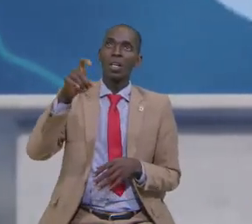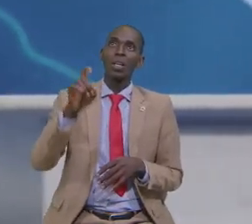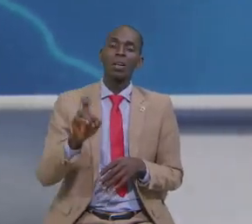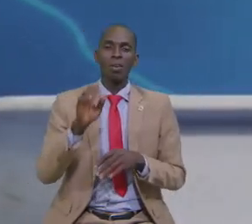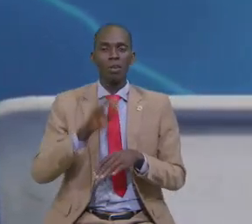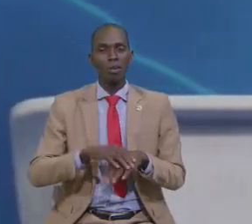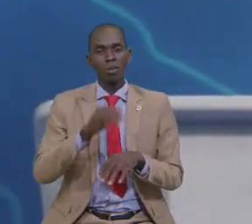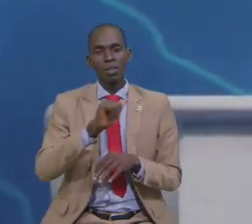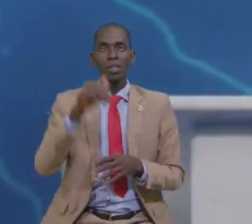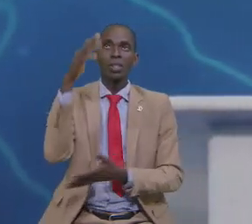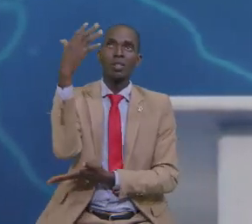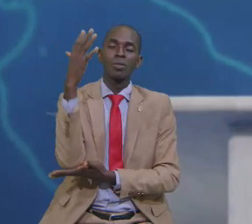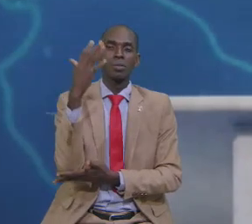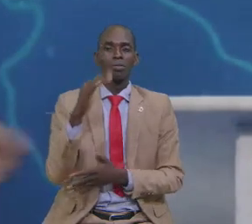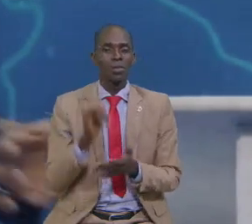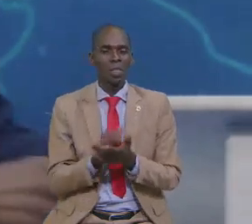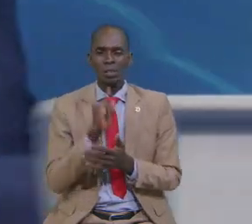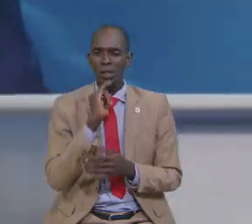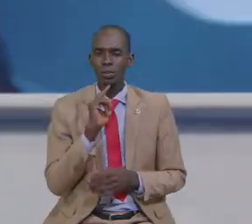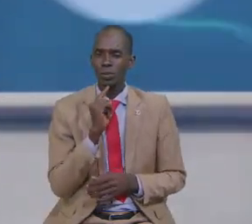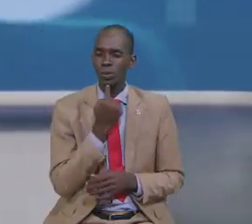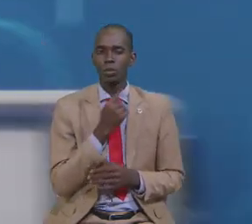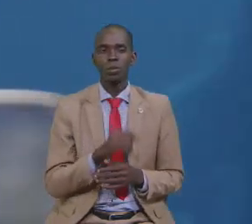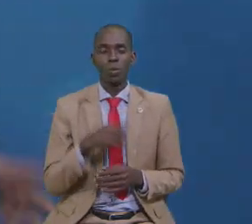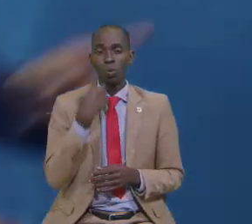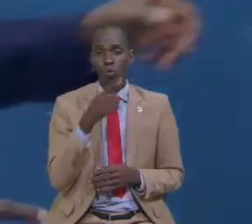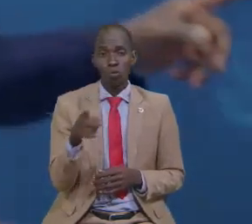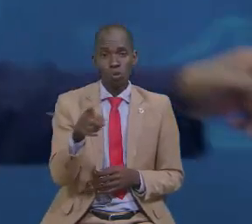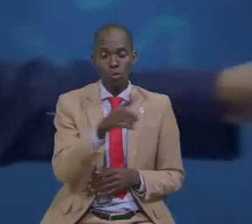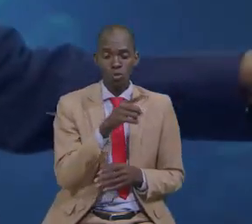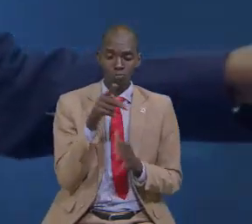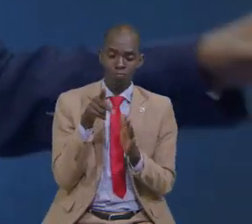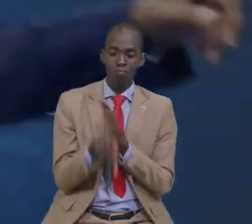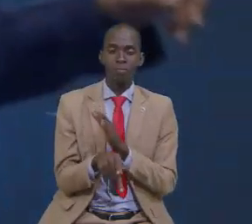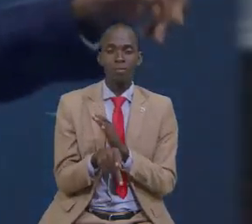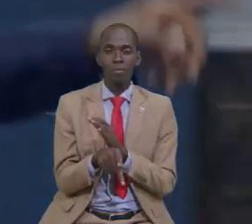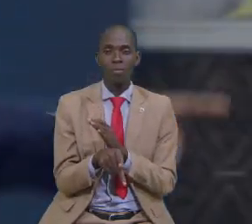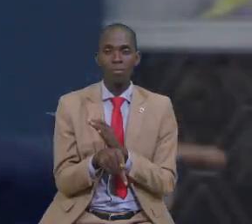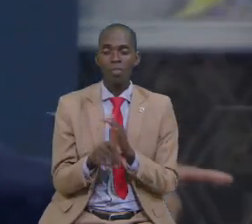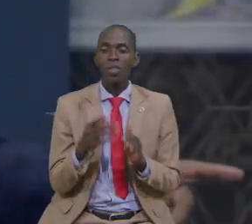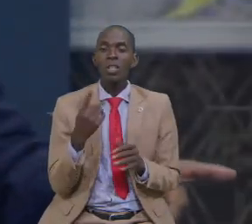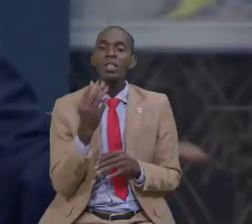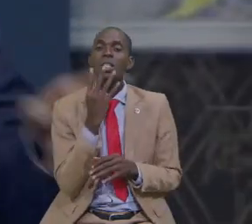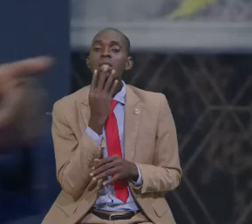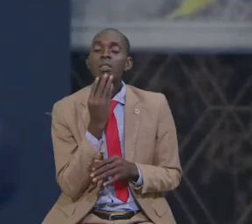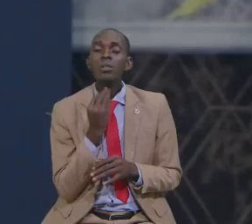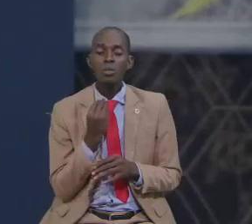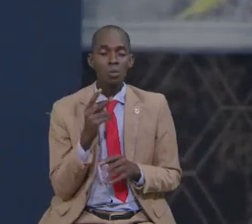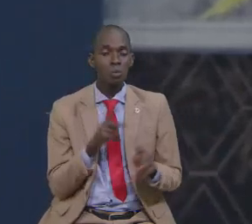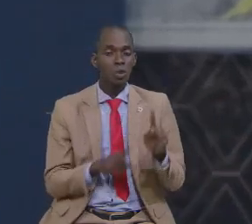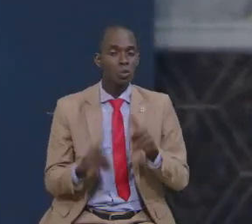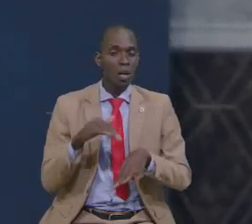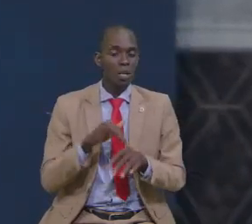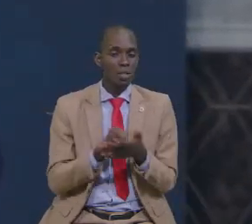funny tree a series whom yeast blue those Jews just knew him they